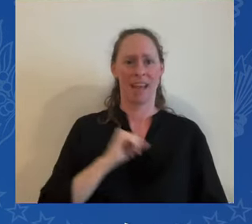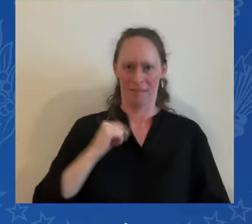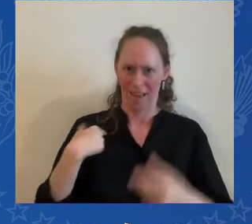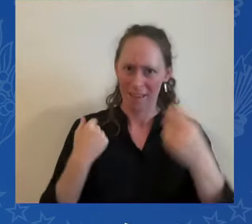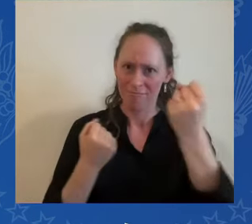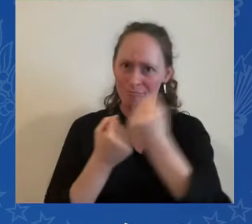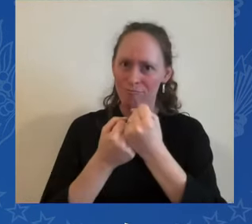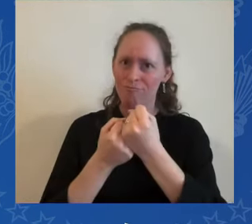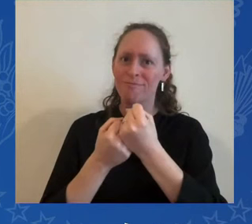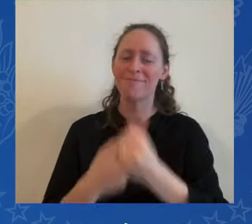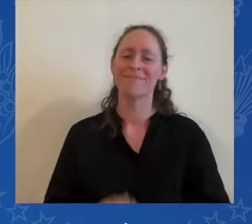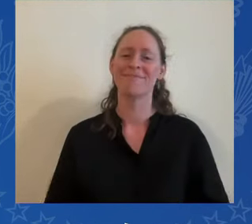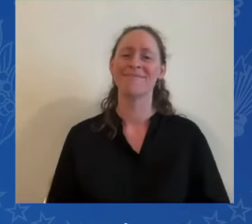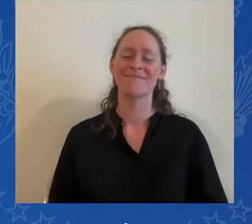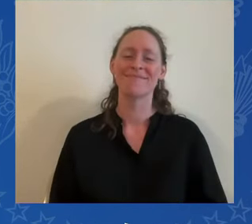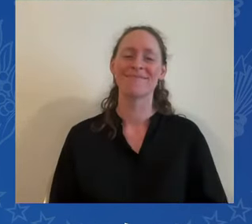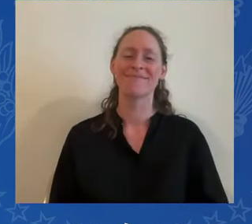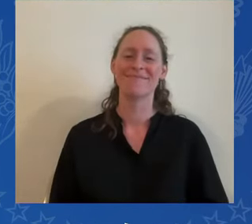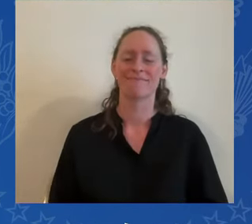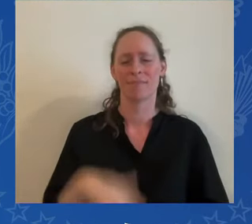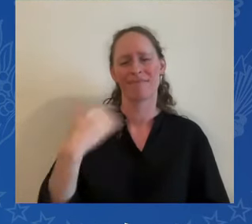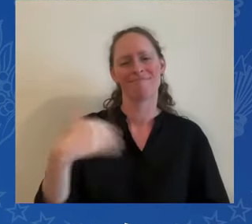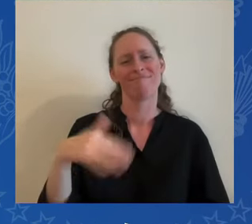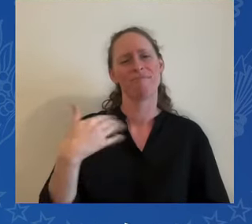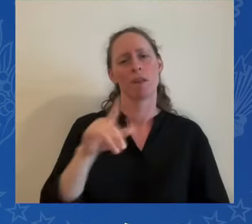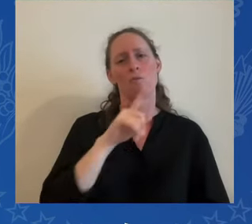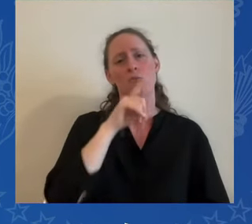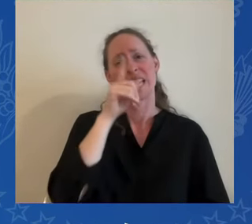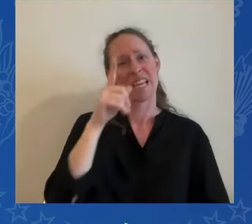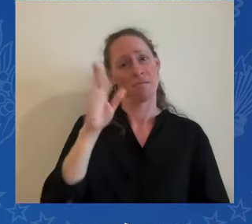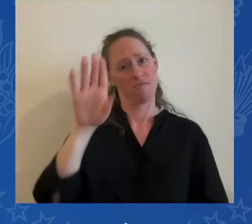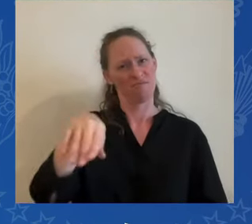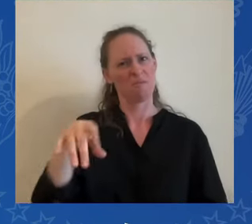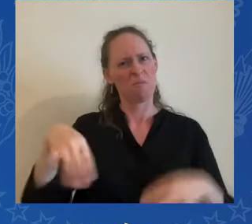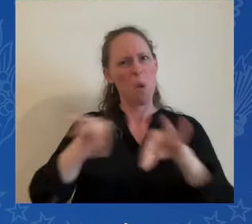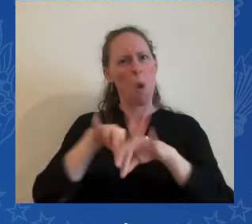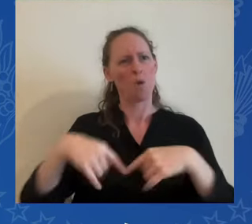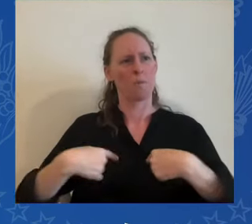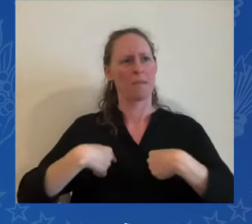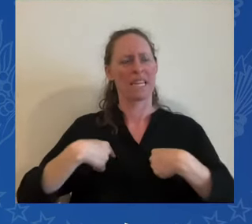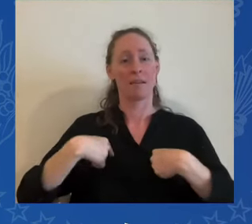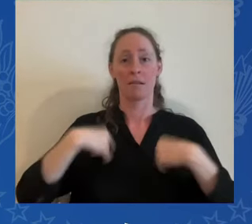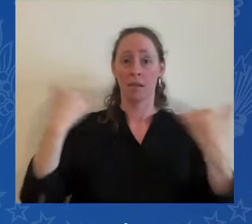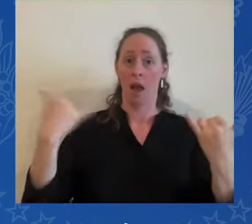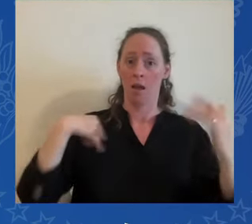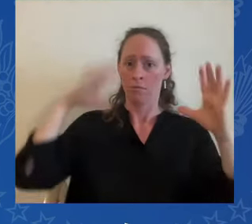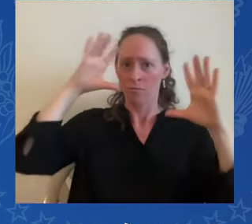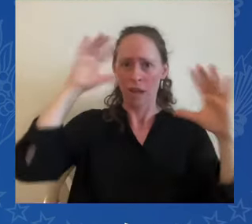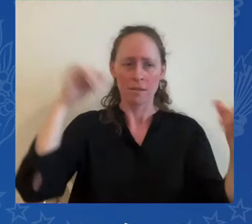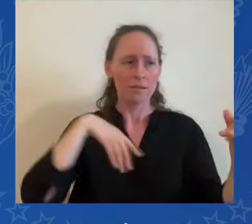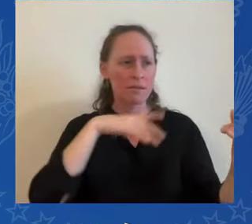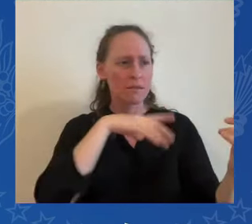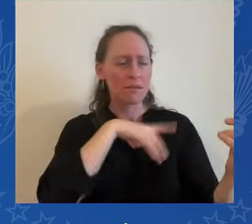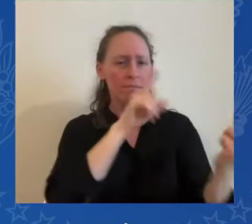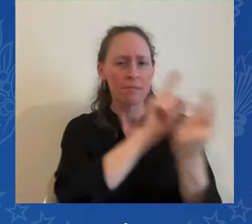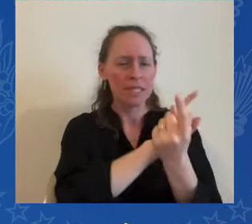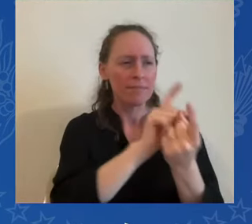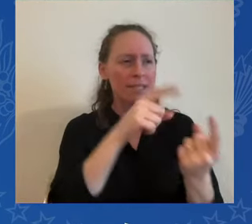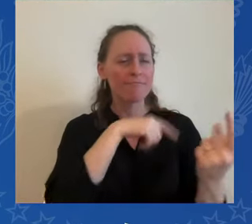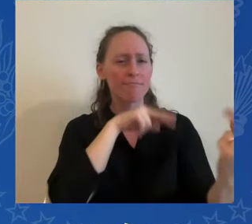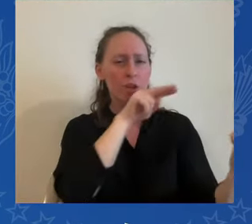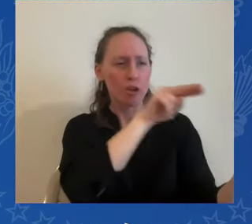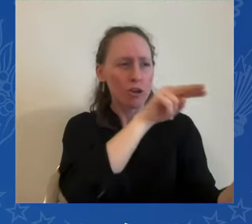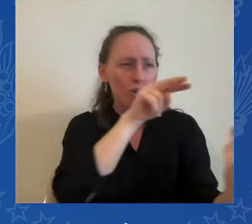as president, because knowing you, meeting your families, looking into your eyes, seeing your courage gives me so much hope for the